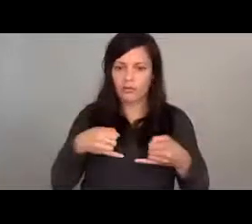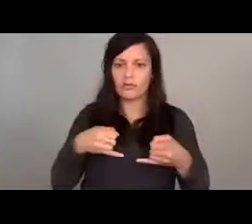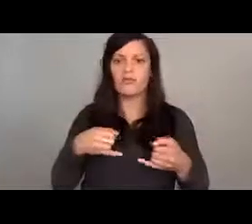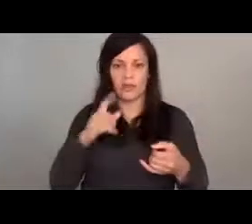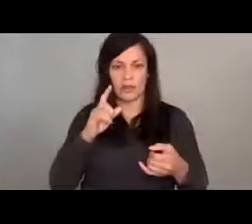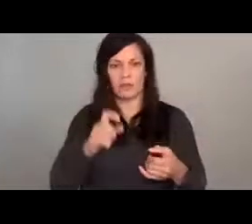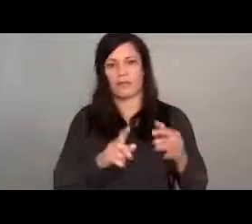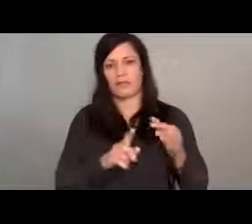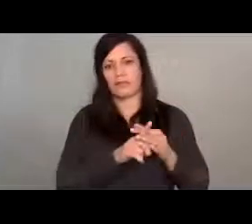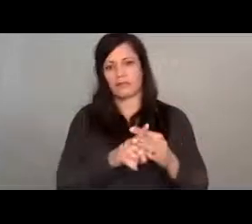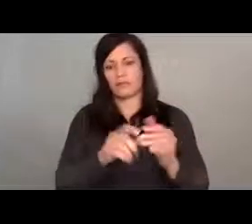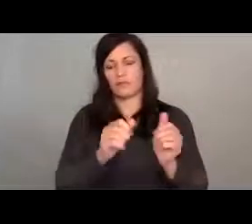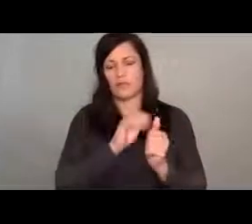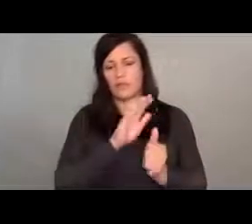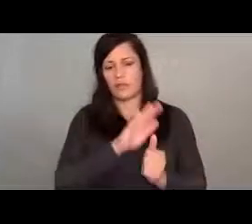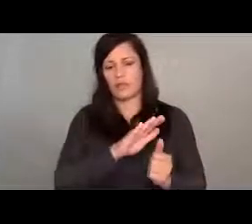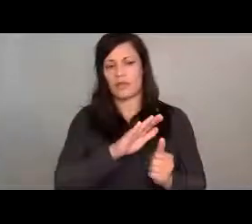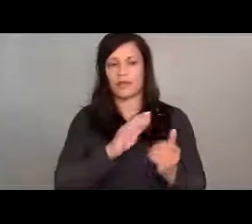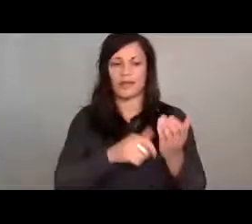their outreach and literature.